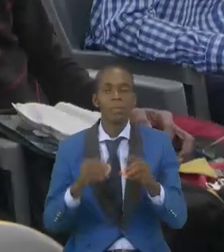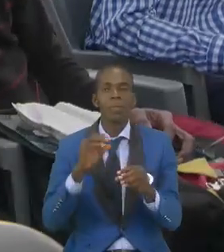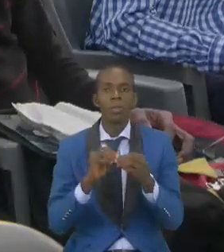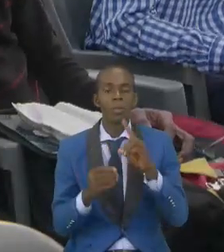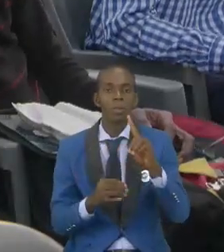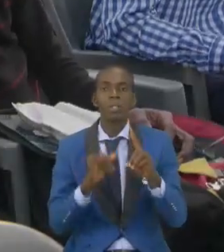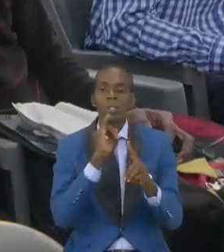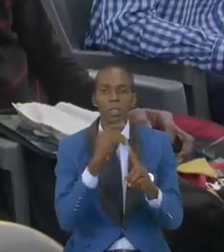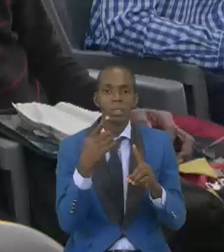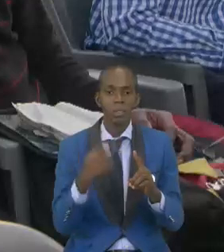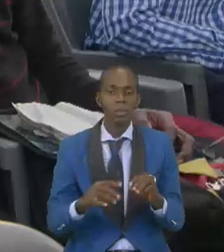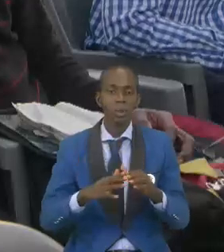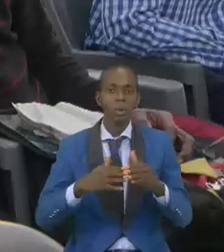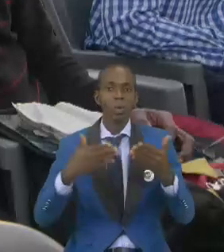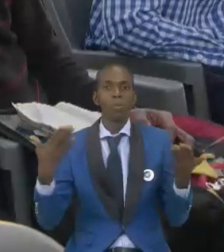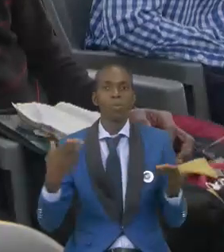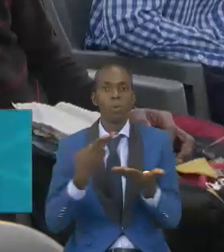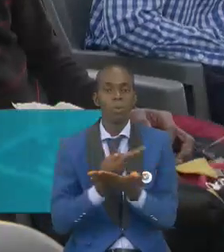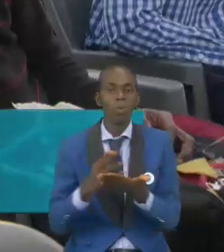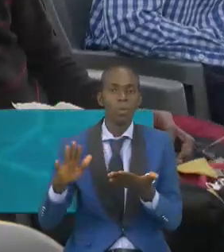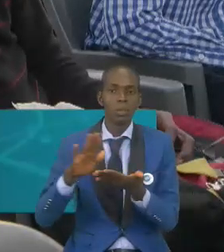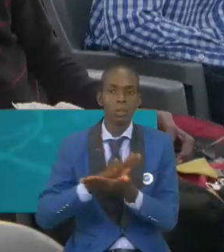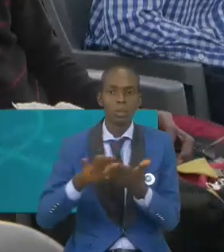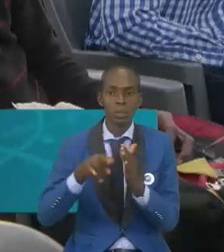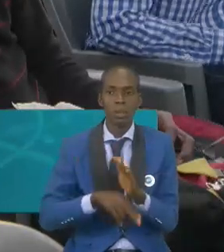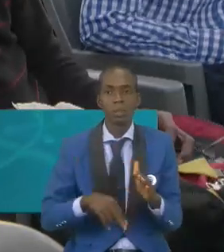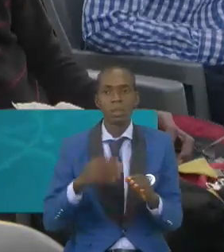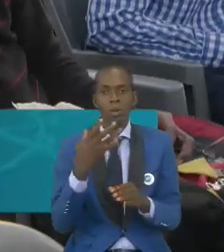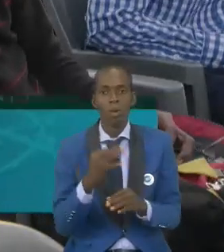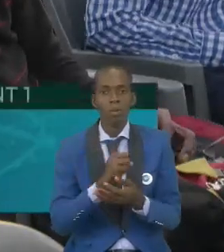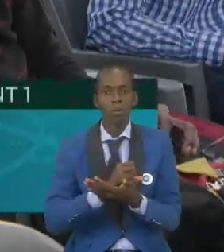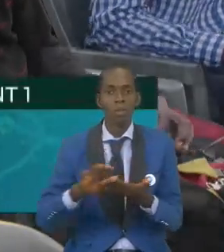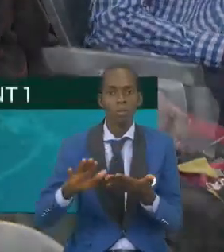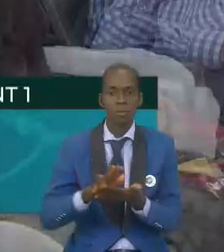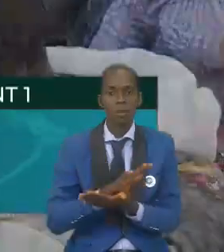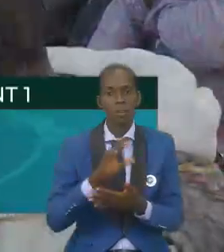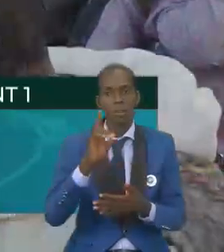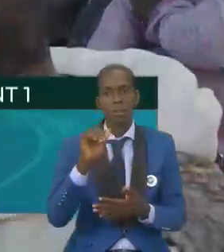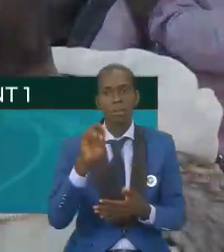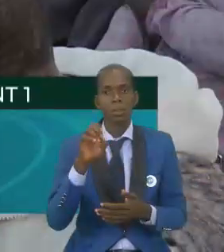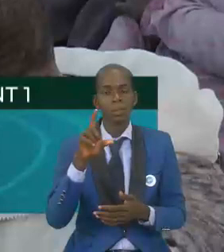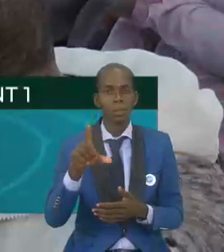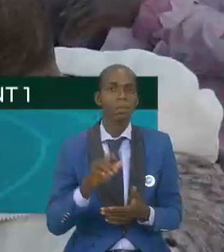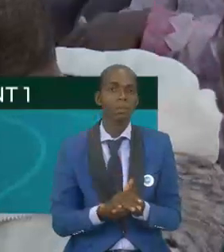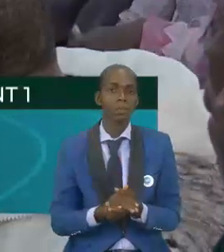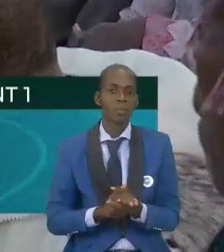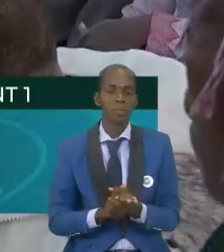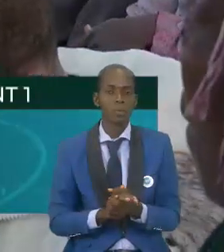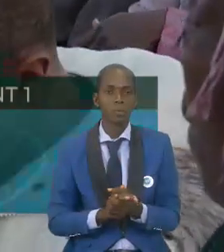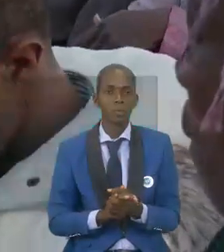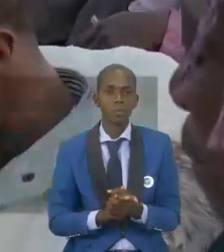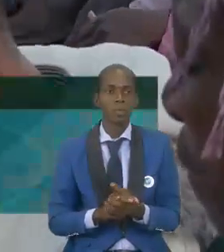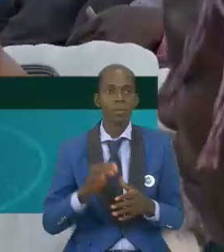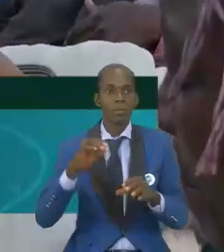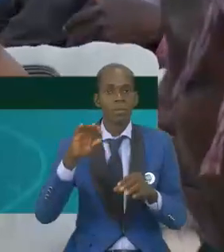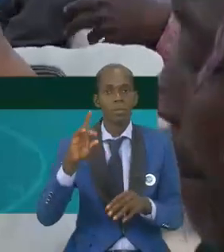transparent holiness of sanctified Daniel. We're looking at Daniel chapter 6, verse 1. It pleased Darius